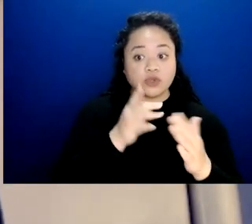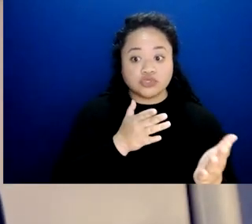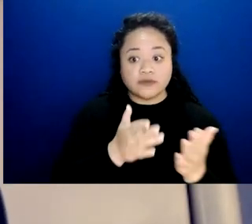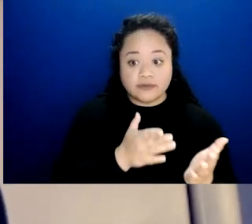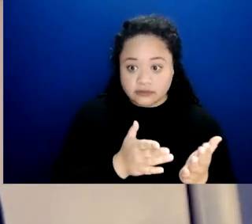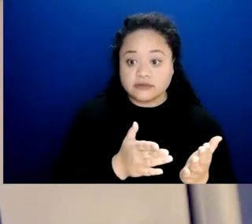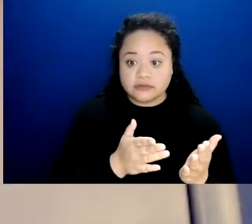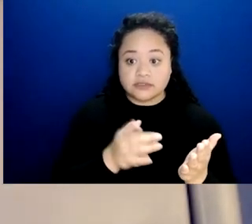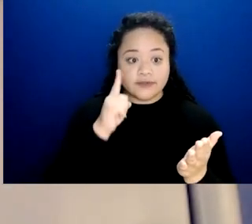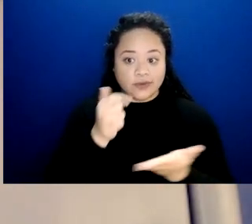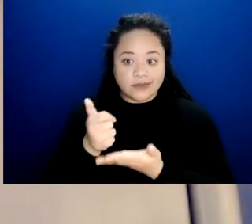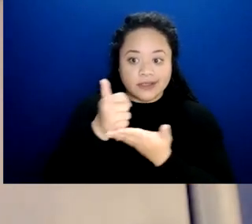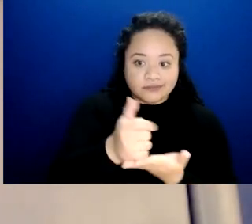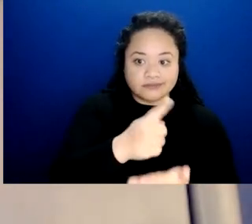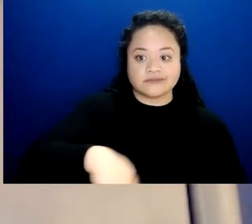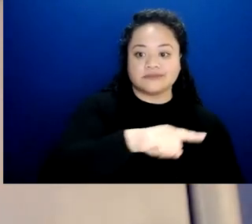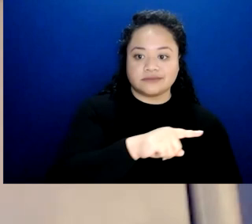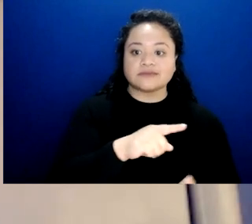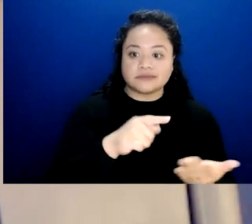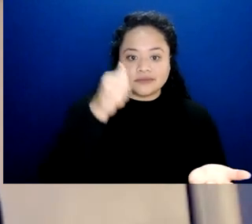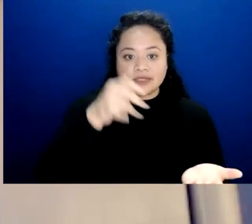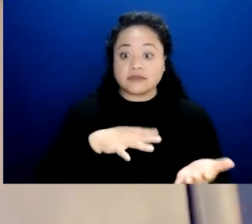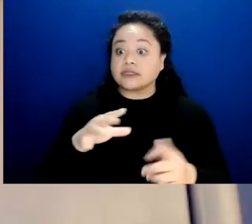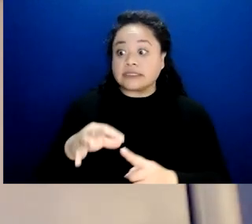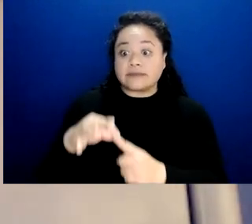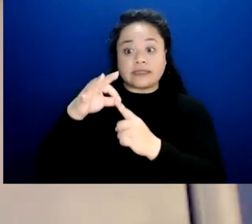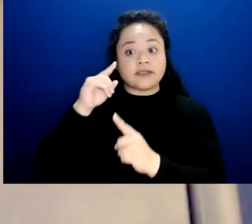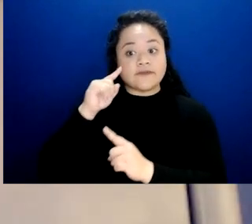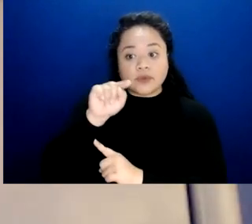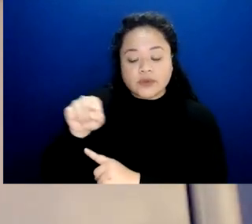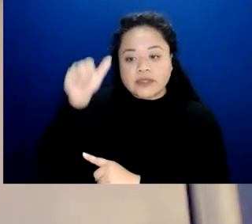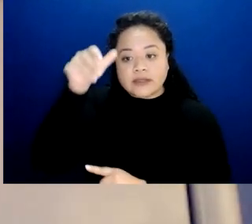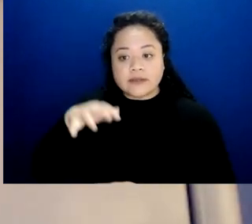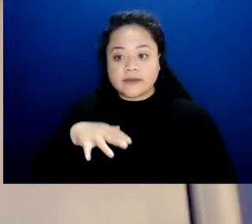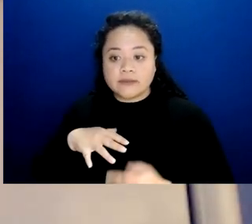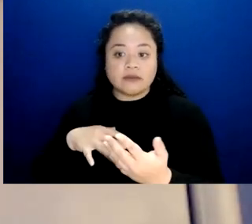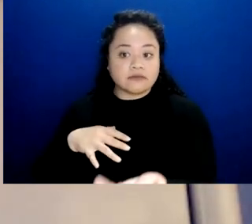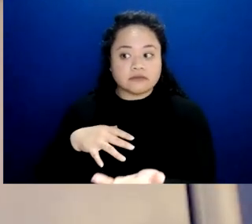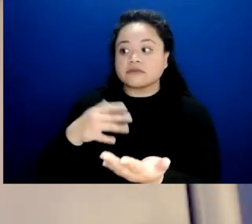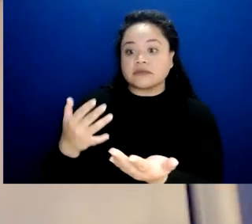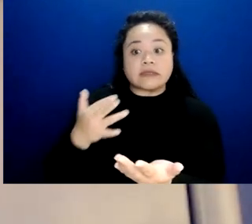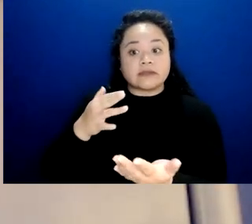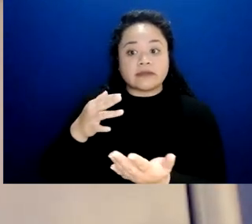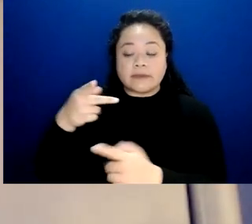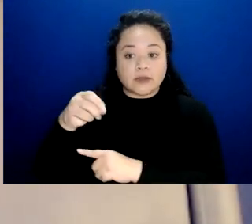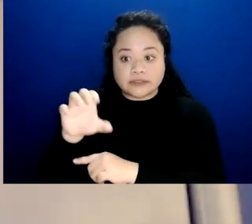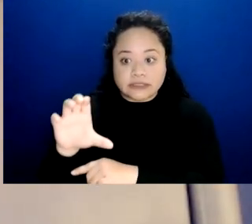men from most marginalized communities, men of color, men who are trans, men who are immigrants,